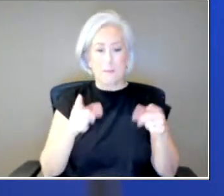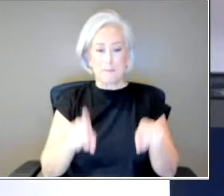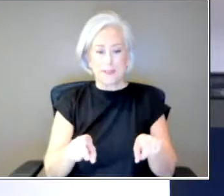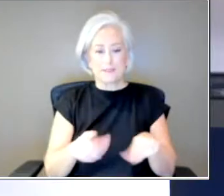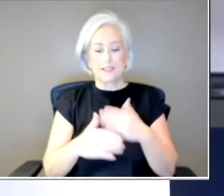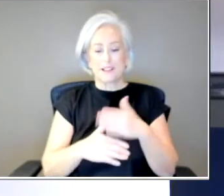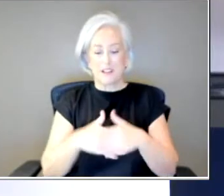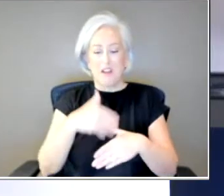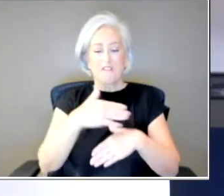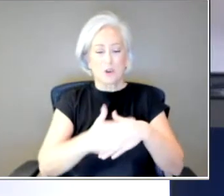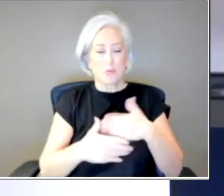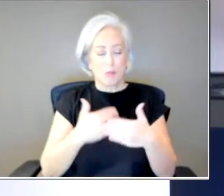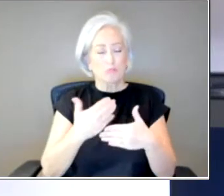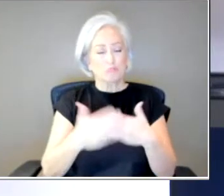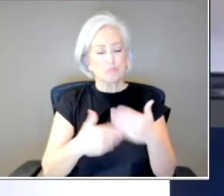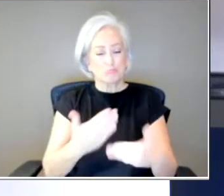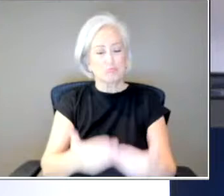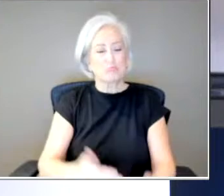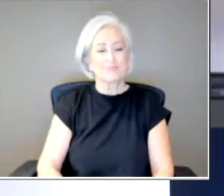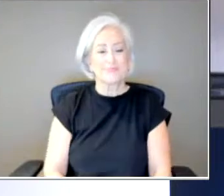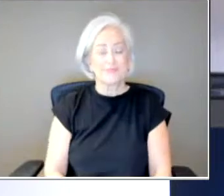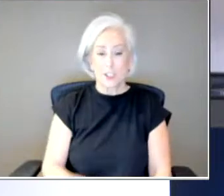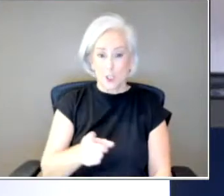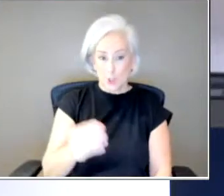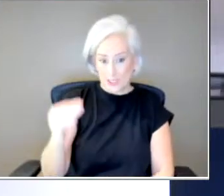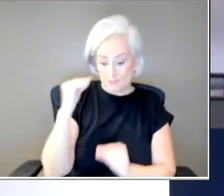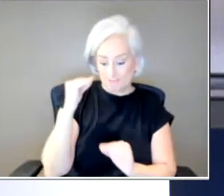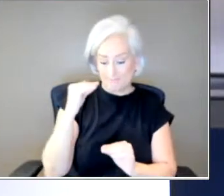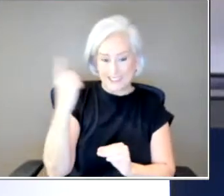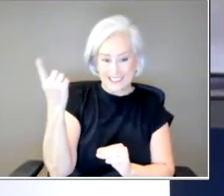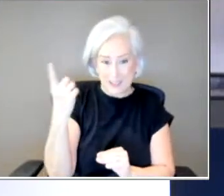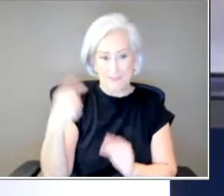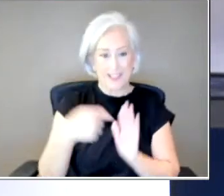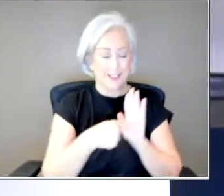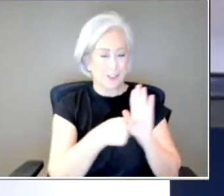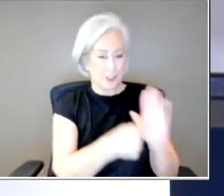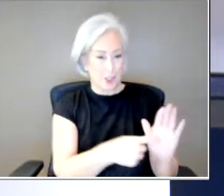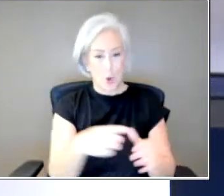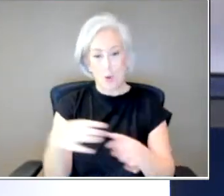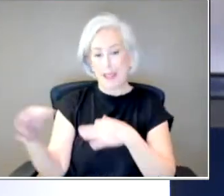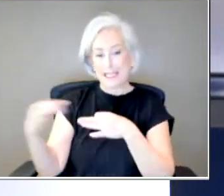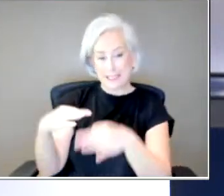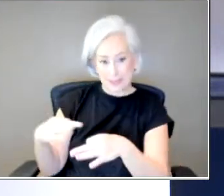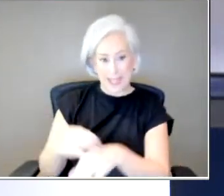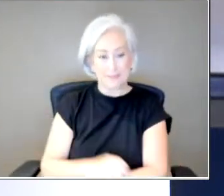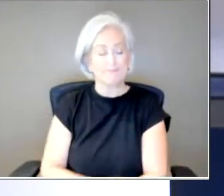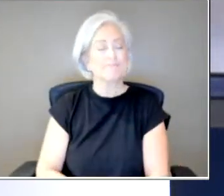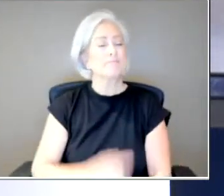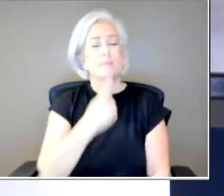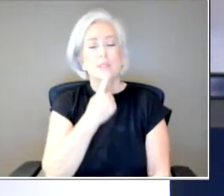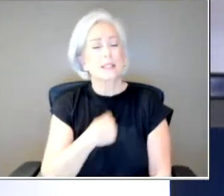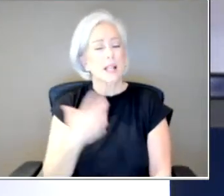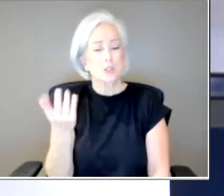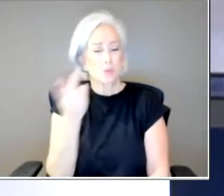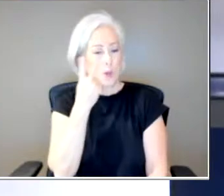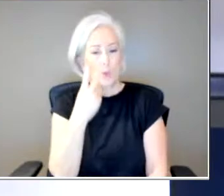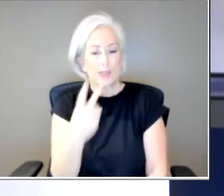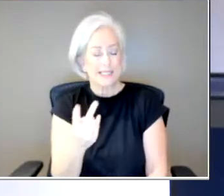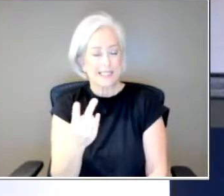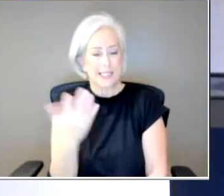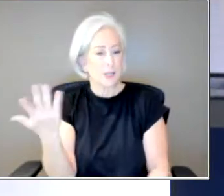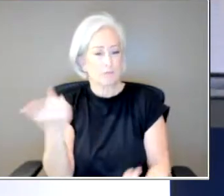All right, you're going to give us a little lesson, okay? A little show and tell, if you will. So kind of walk us through what we're seeing and what you did inside there. Yeah,